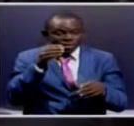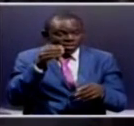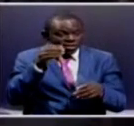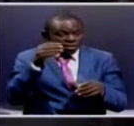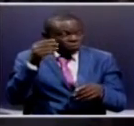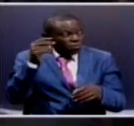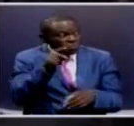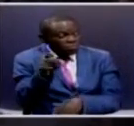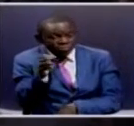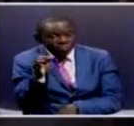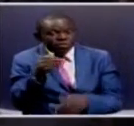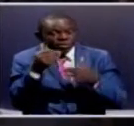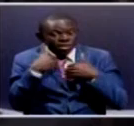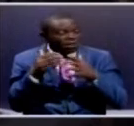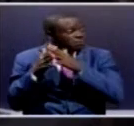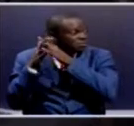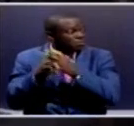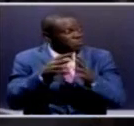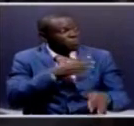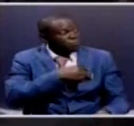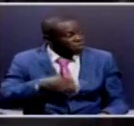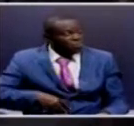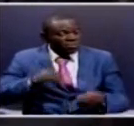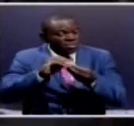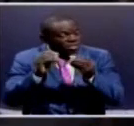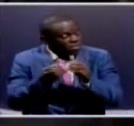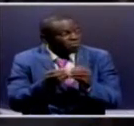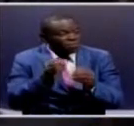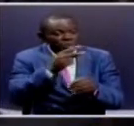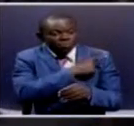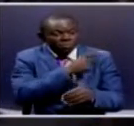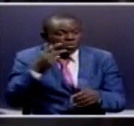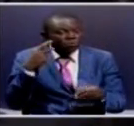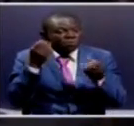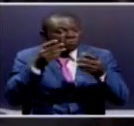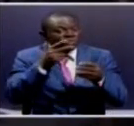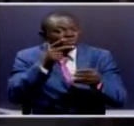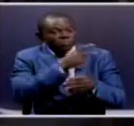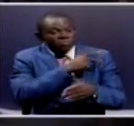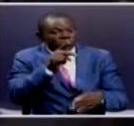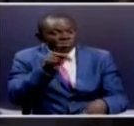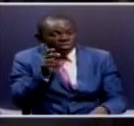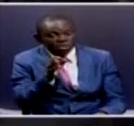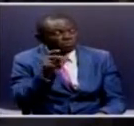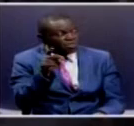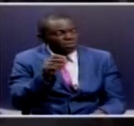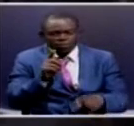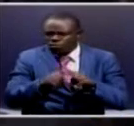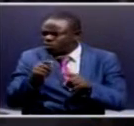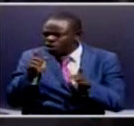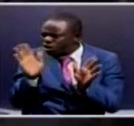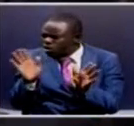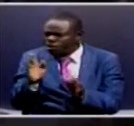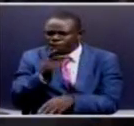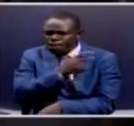is the difference between the PF and the... They don't even have a 2/3 majority in Parliament. They don't even have the 2/3 majority. Add to that, the alliance Parliament. members